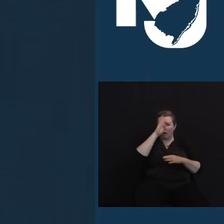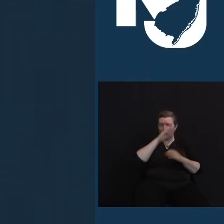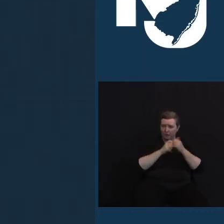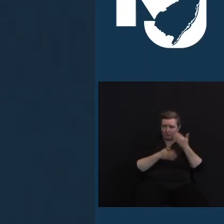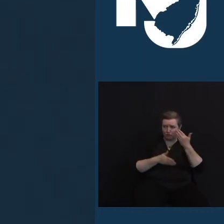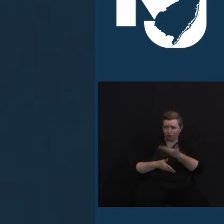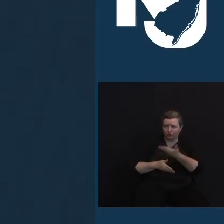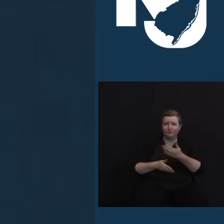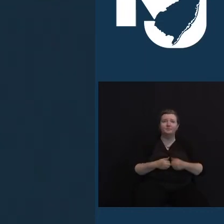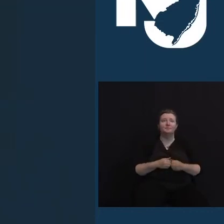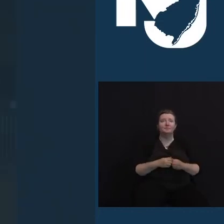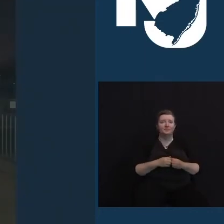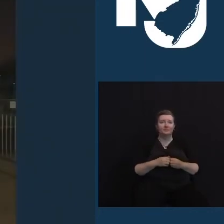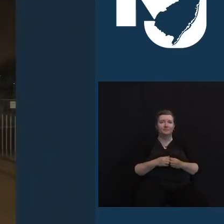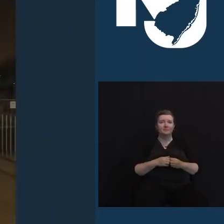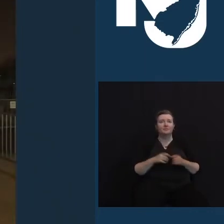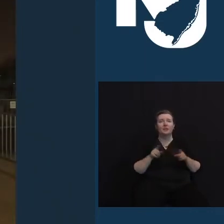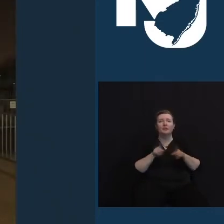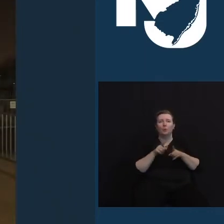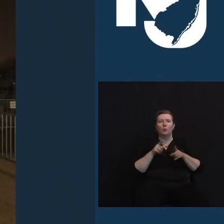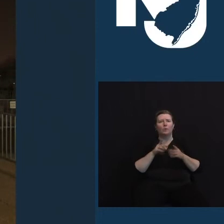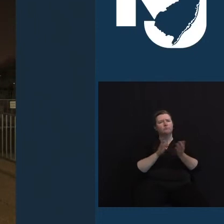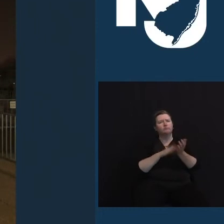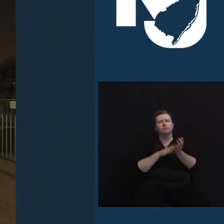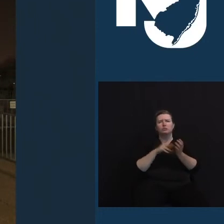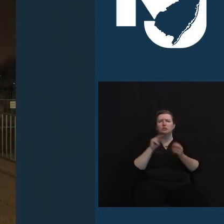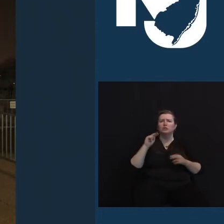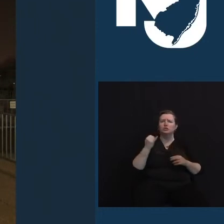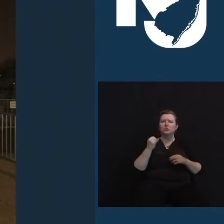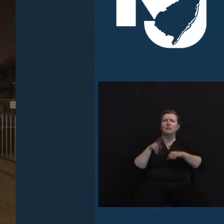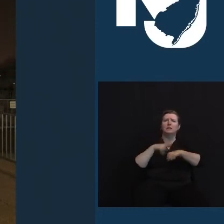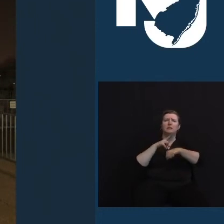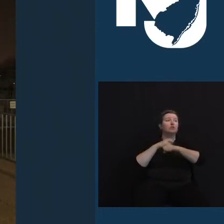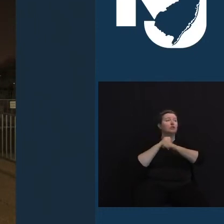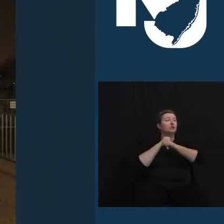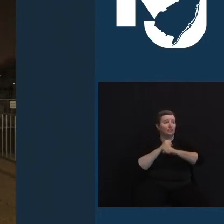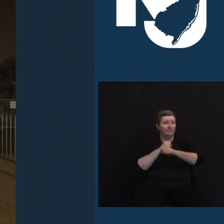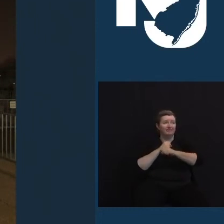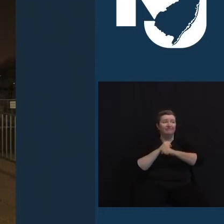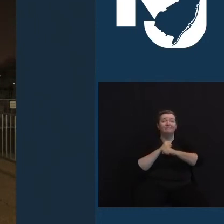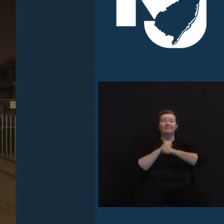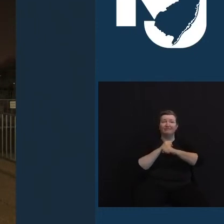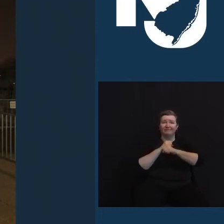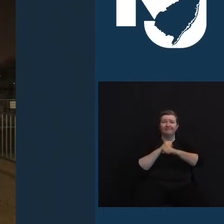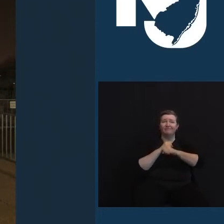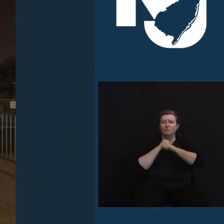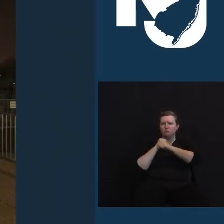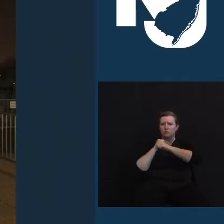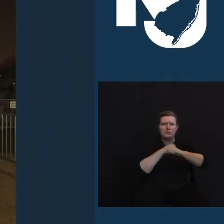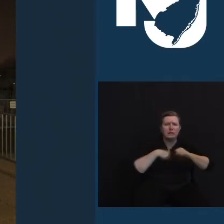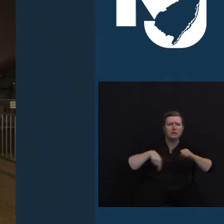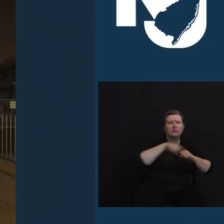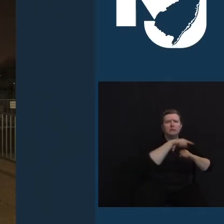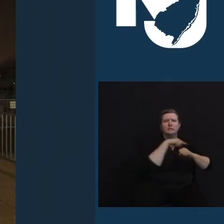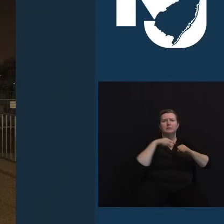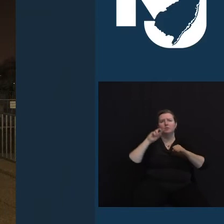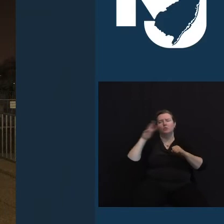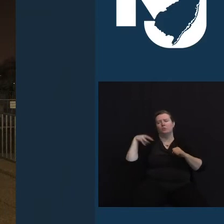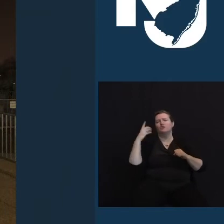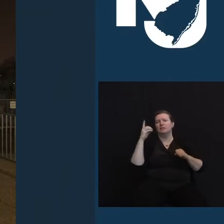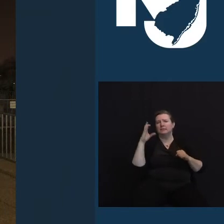give a quick shout out to the members of the New Jersey National Guard who continue their service protecting our nation's capital and securing